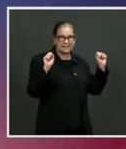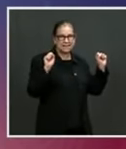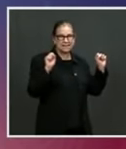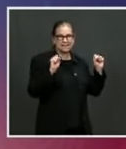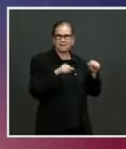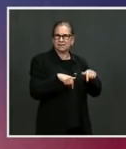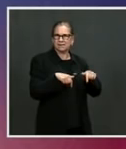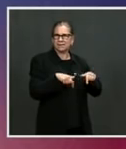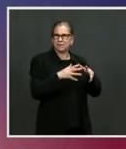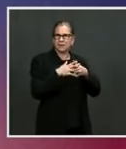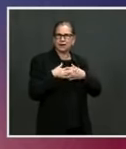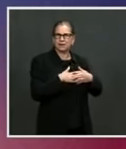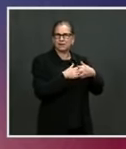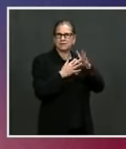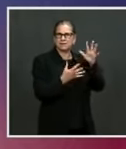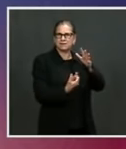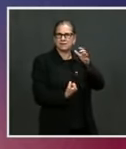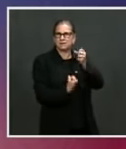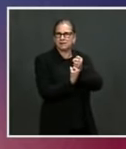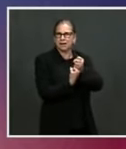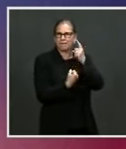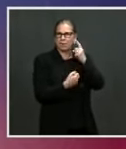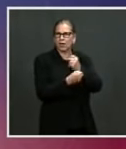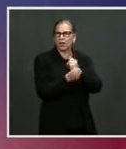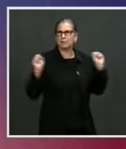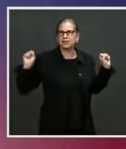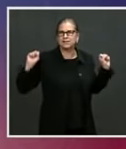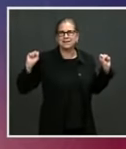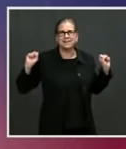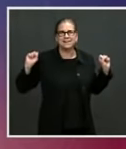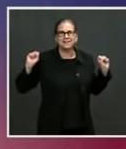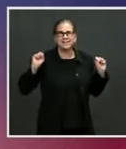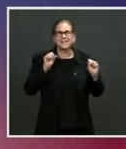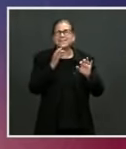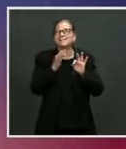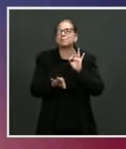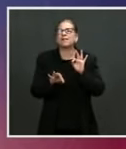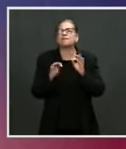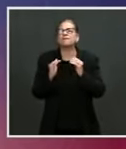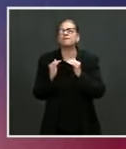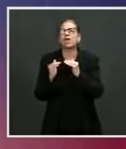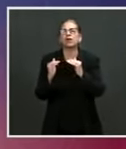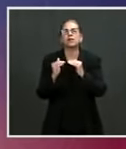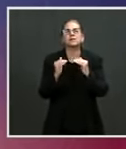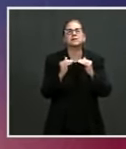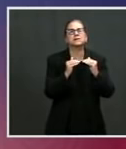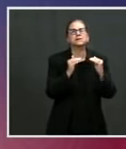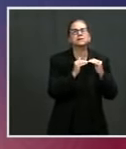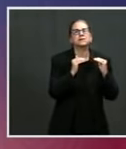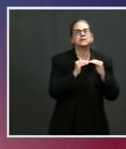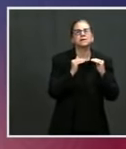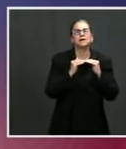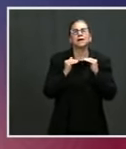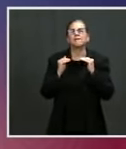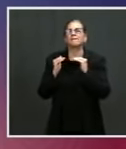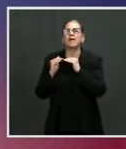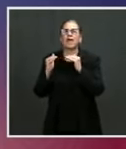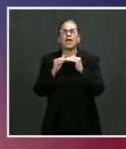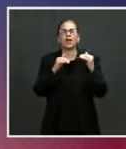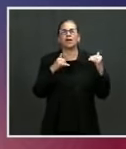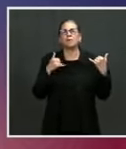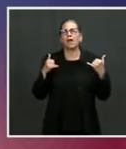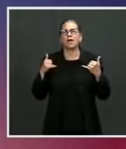for liberty and simple fair play, simple fair play and decency.